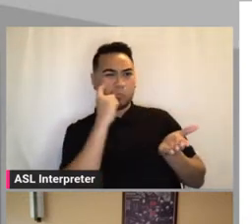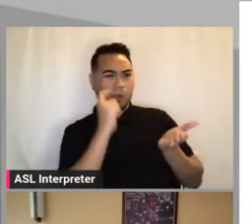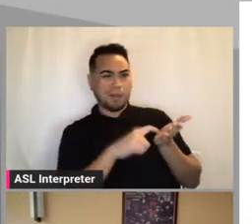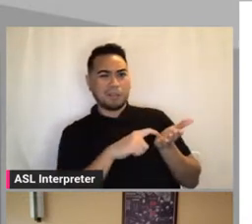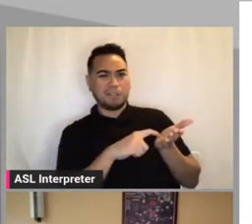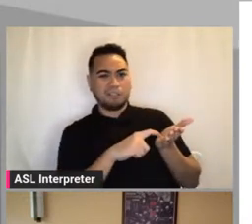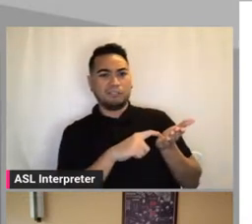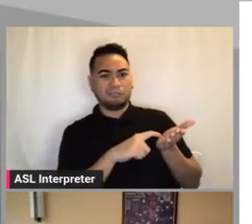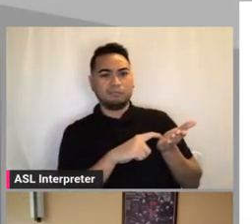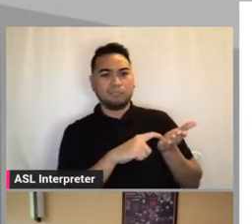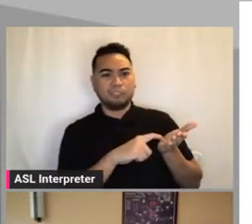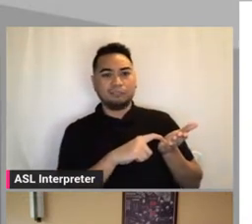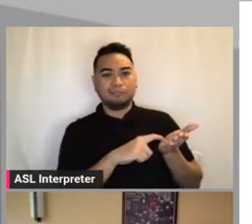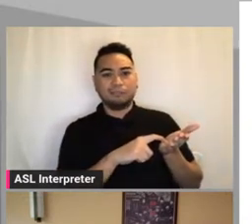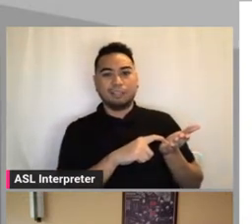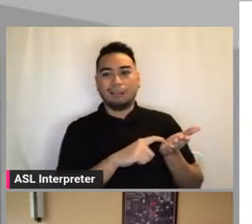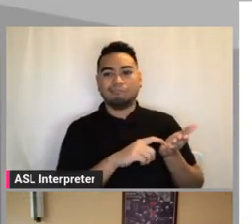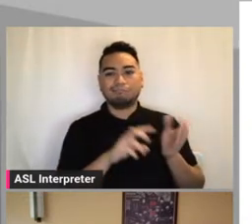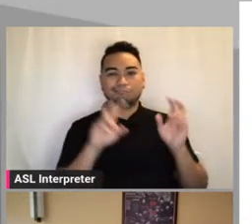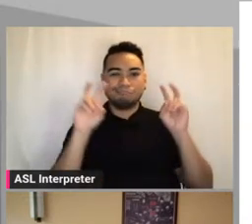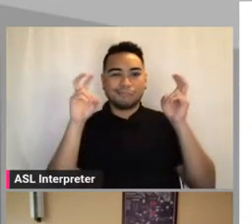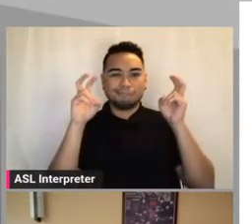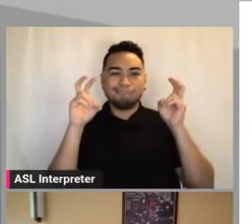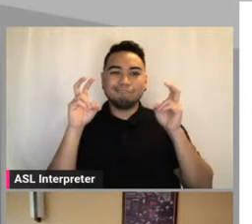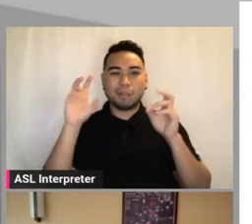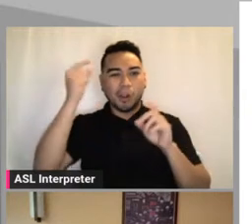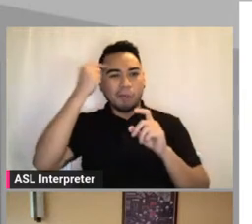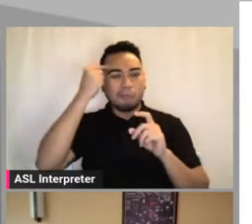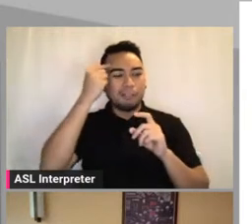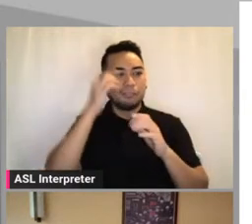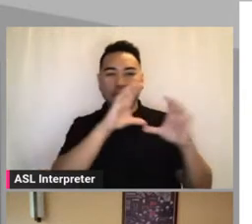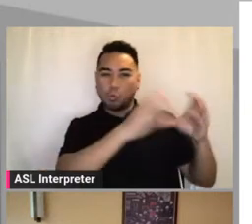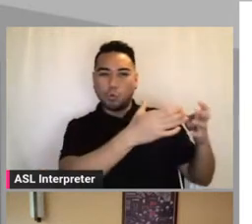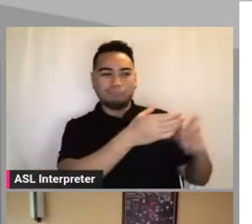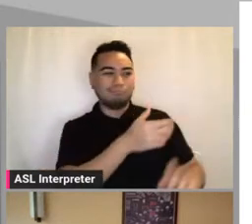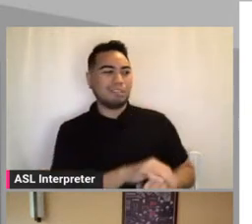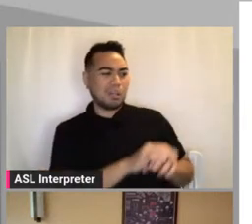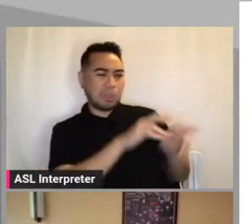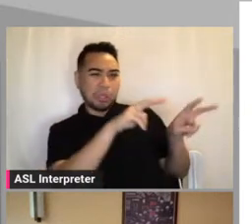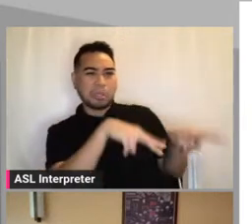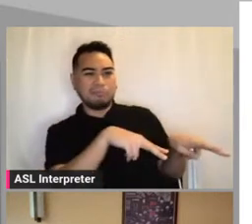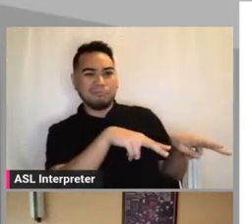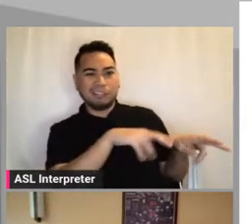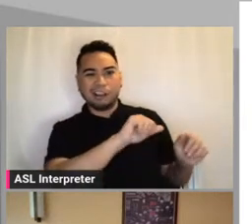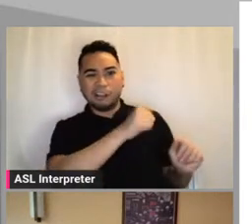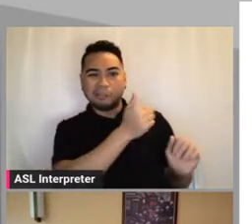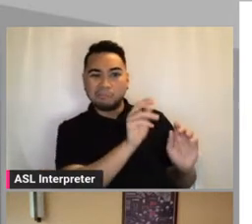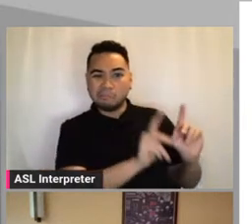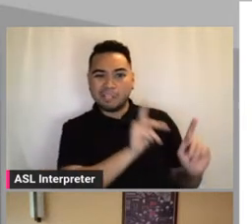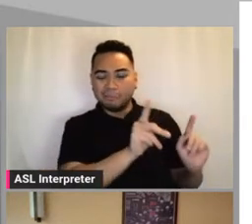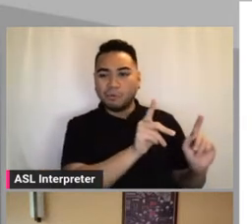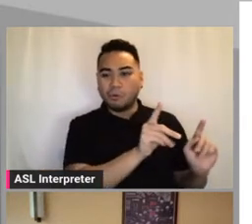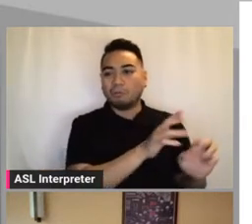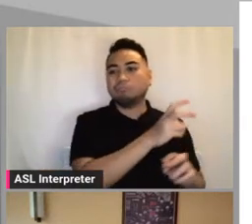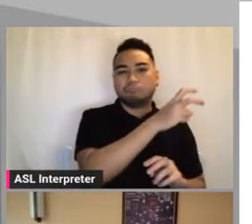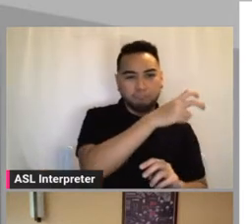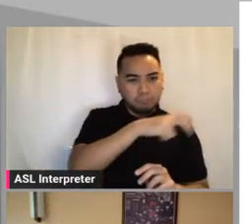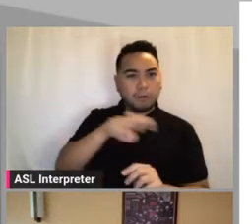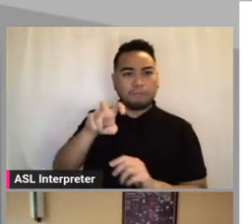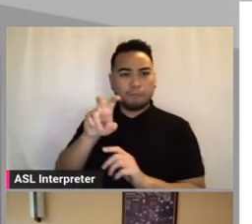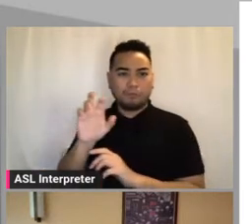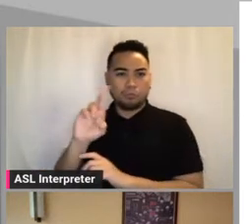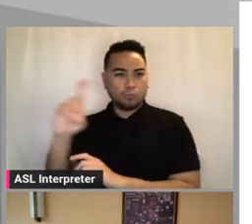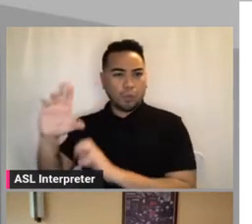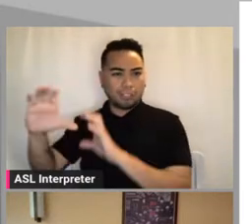the establishment was discredited, and some groups turned to the right. We'll talk more in a minute about